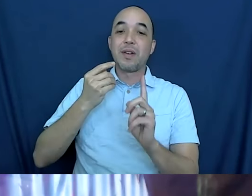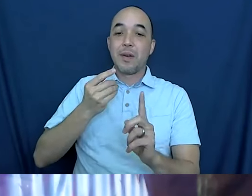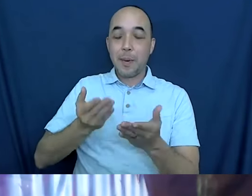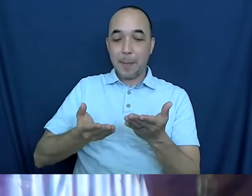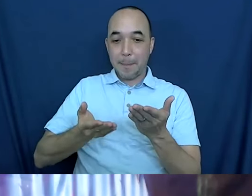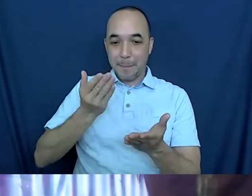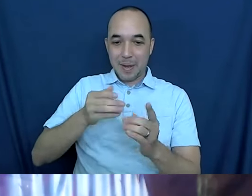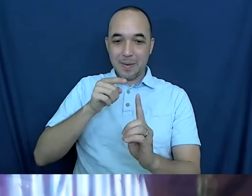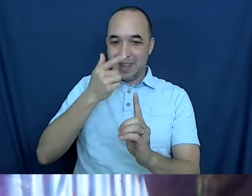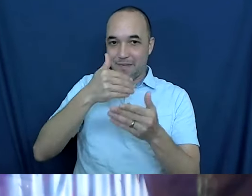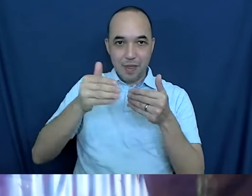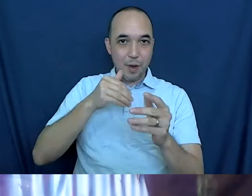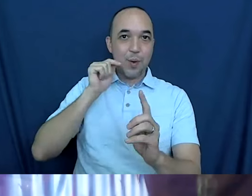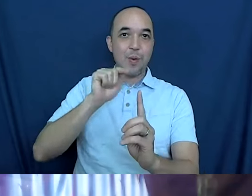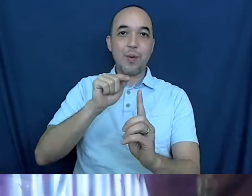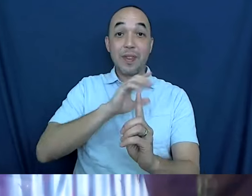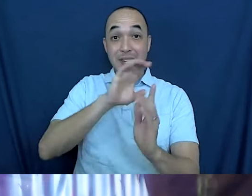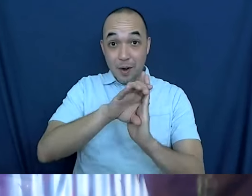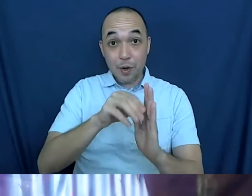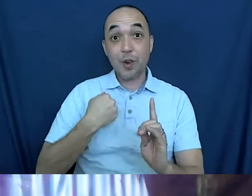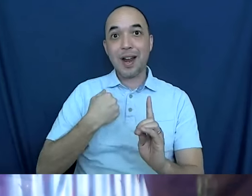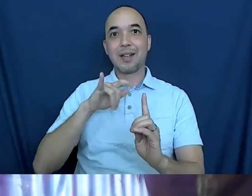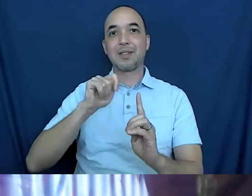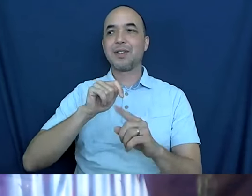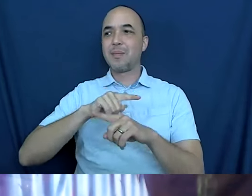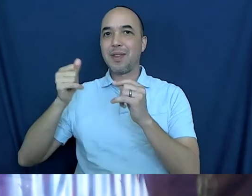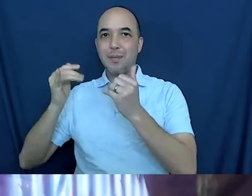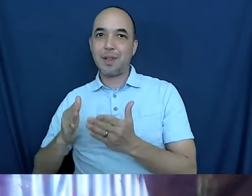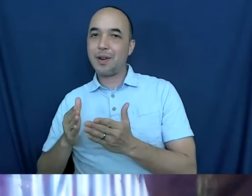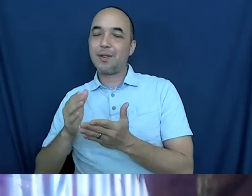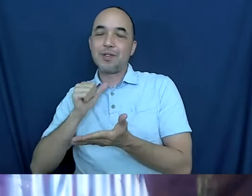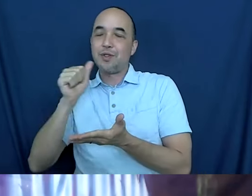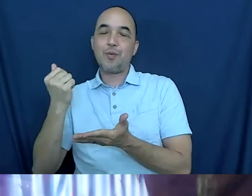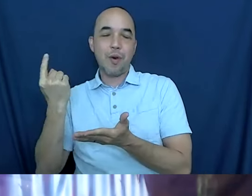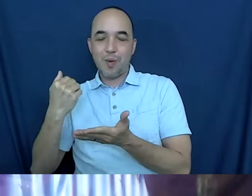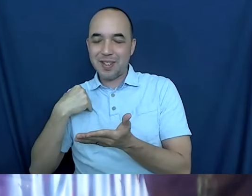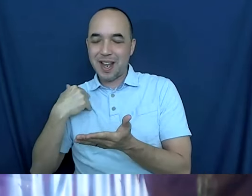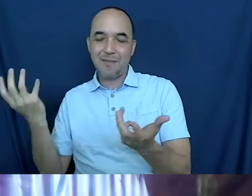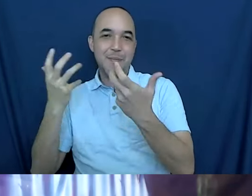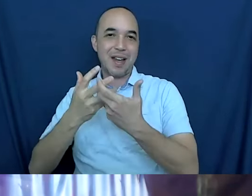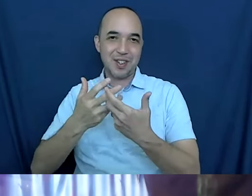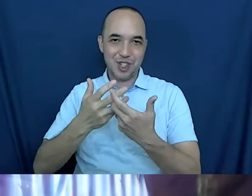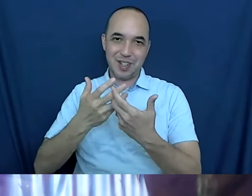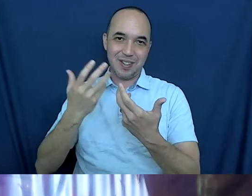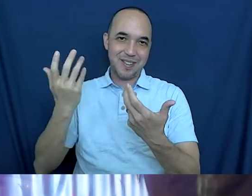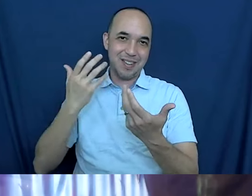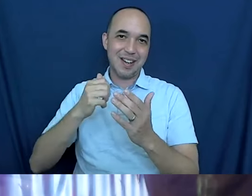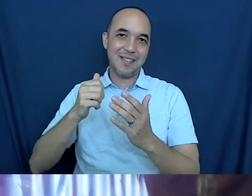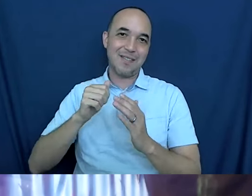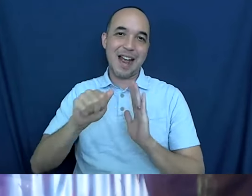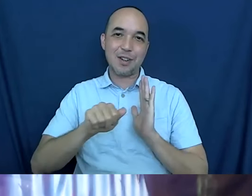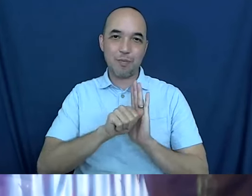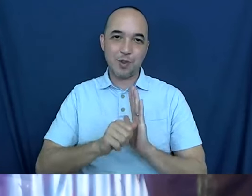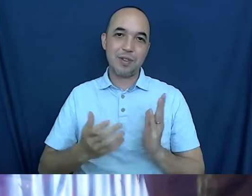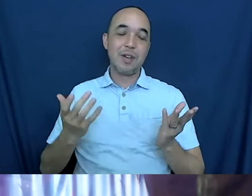role play, but it's not fair to the players who play those characters a lot of the time. But yeah, I think